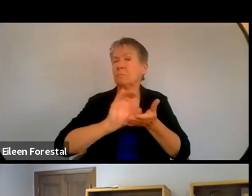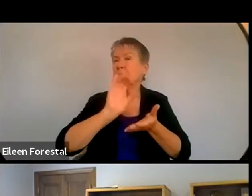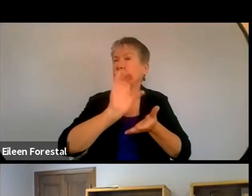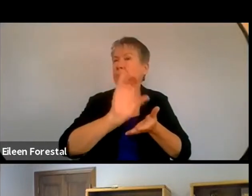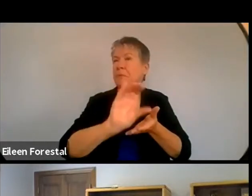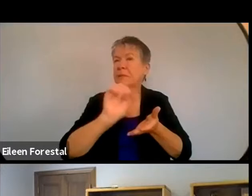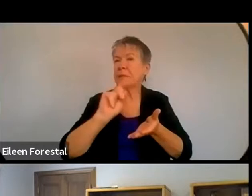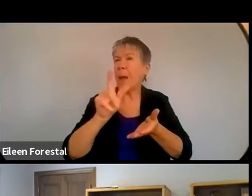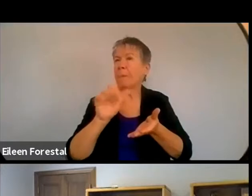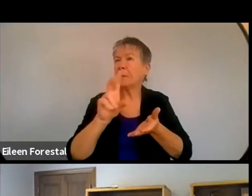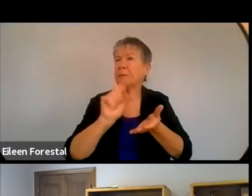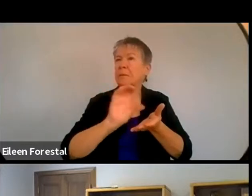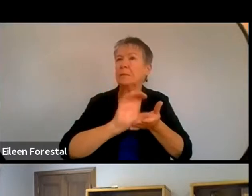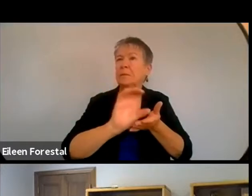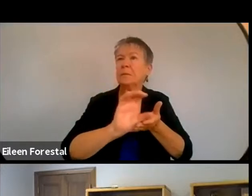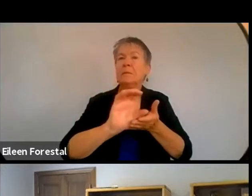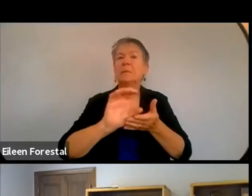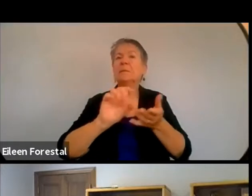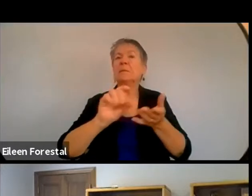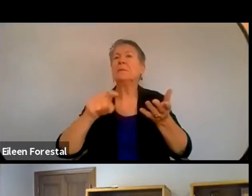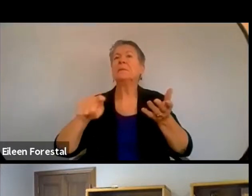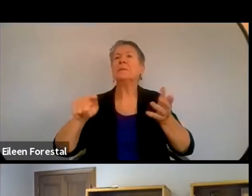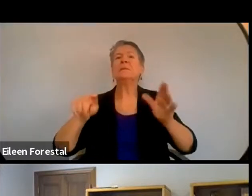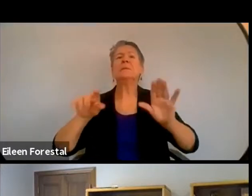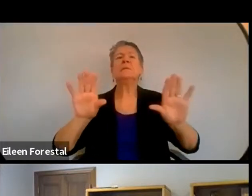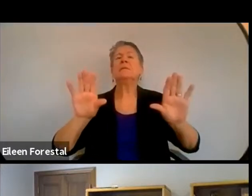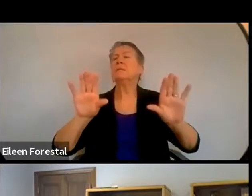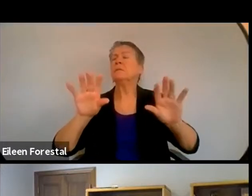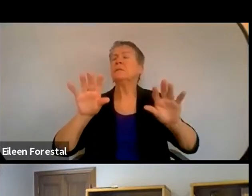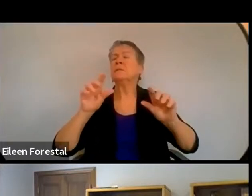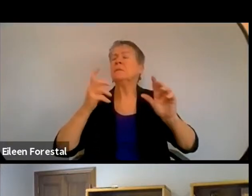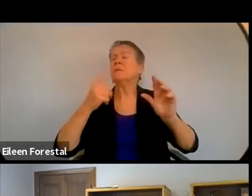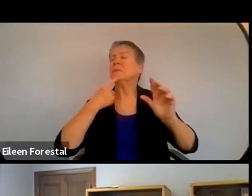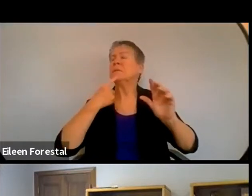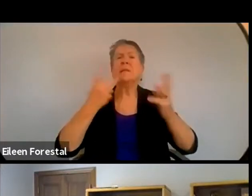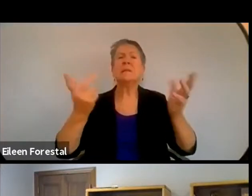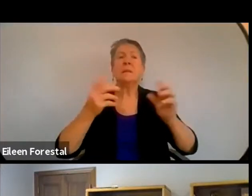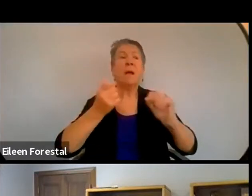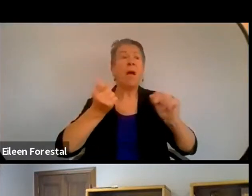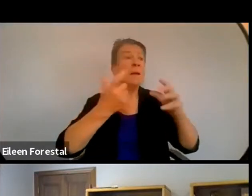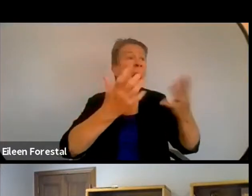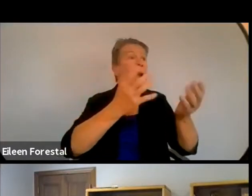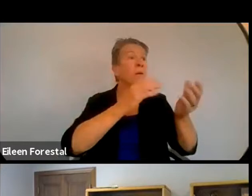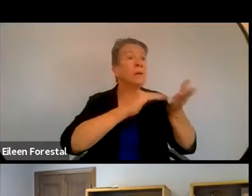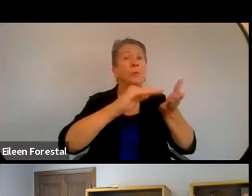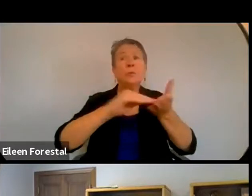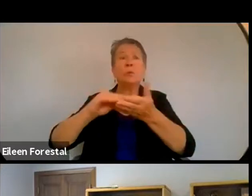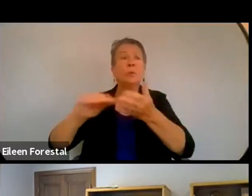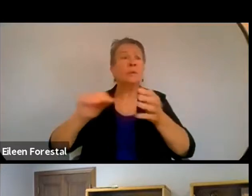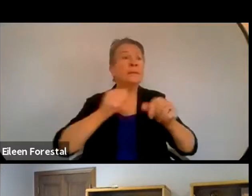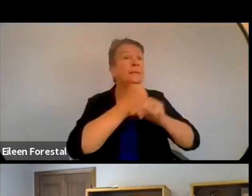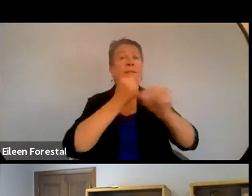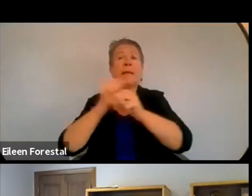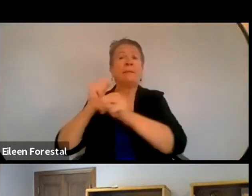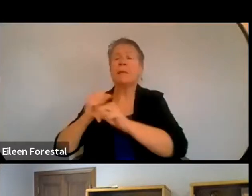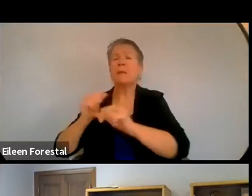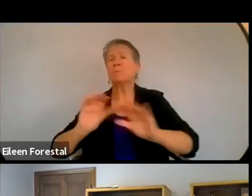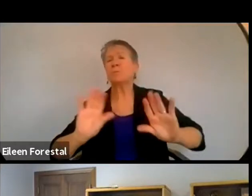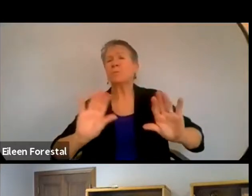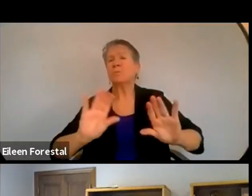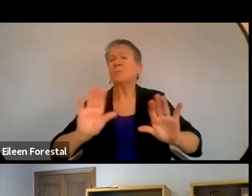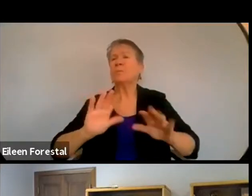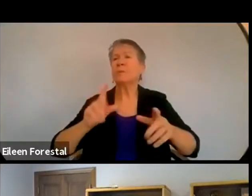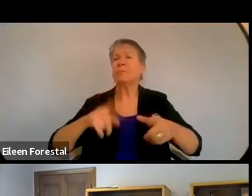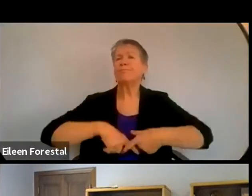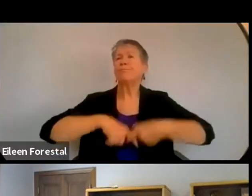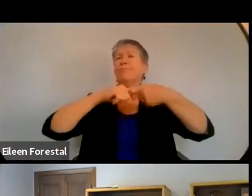time." And President Trump yesterday blamed Pelosi and Schumer for their primary focus bailing out